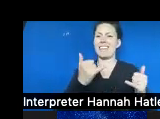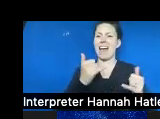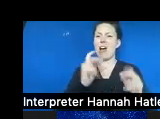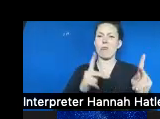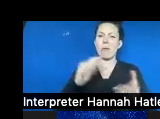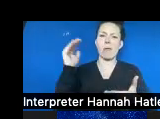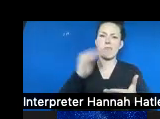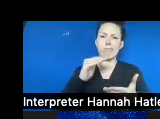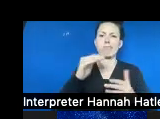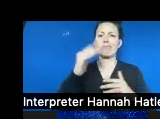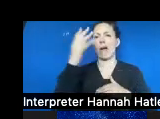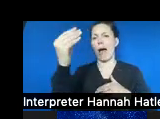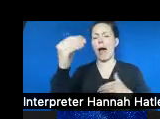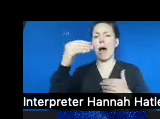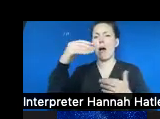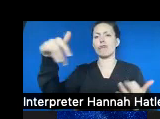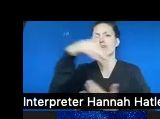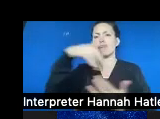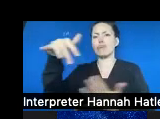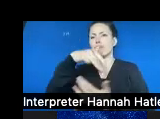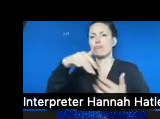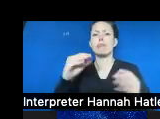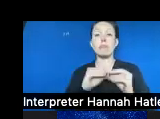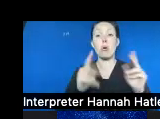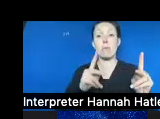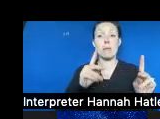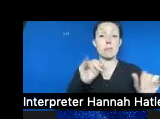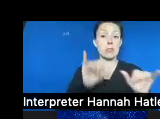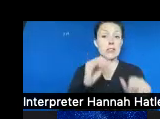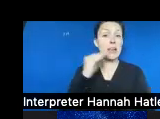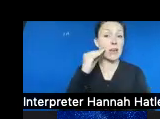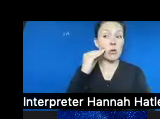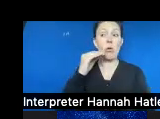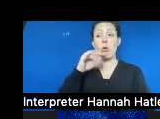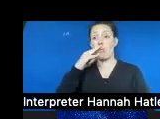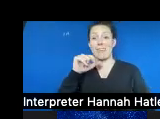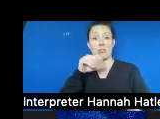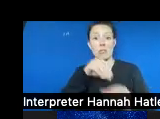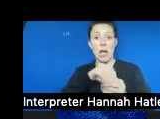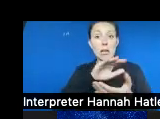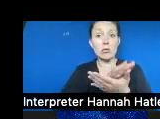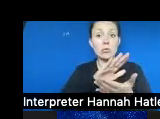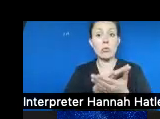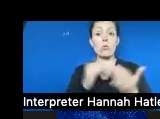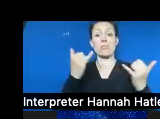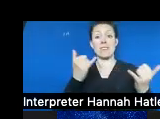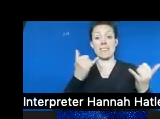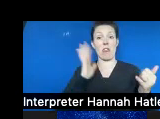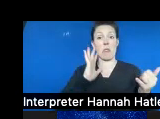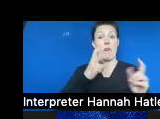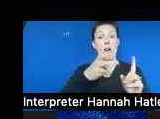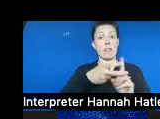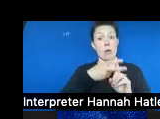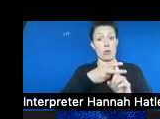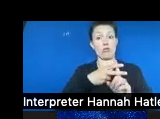sheltering in place and kids were not in school, it just changed the game. That recruiters went from recruiting on the streets and